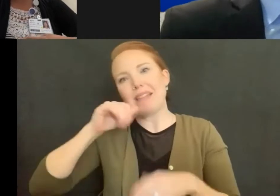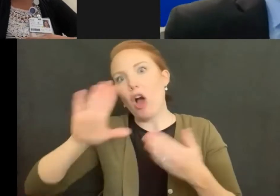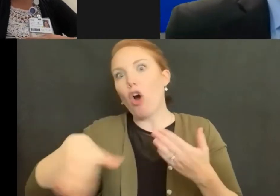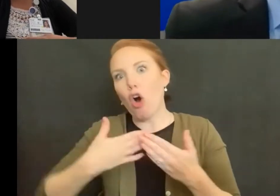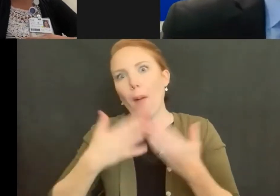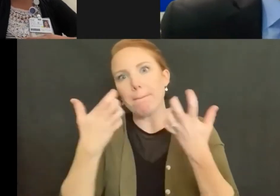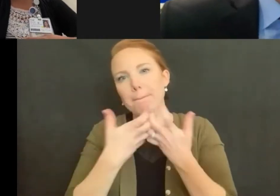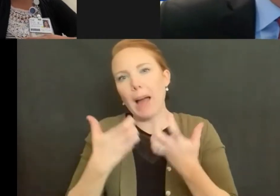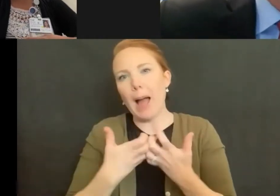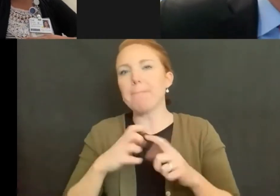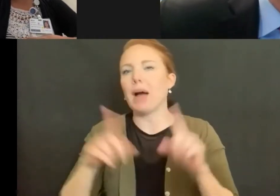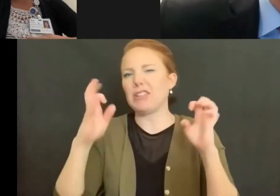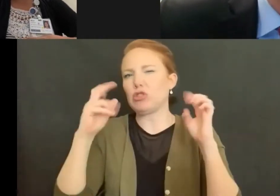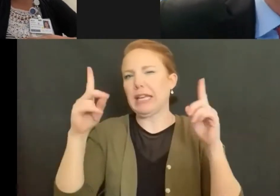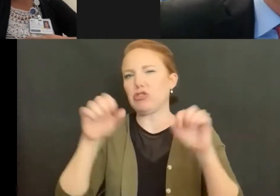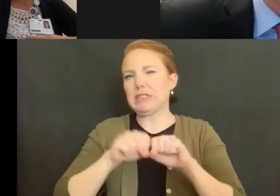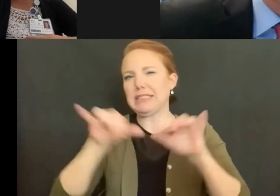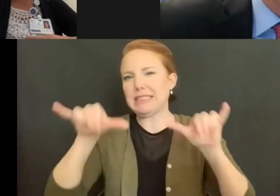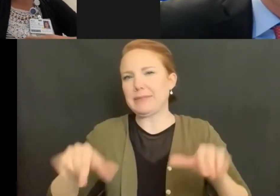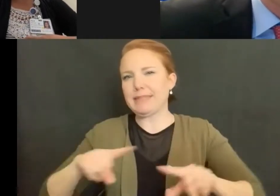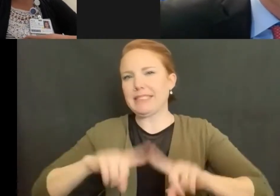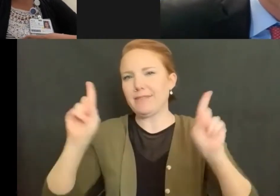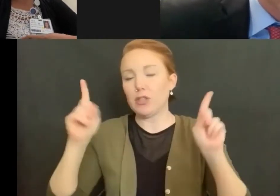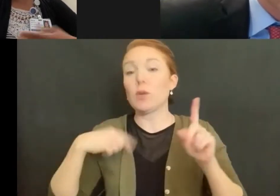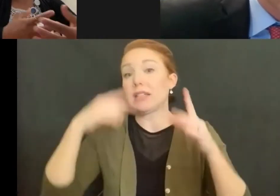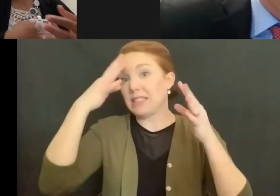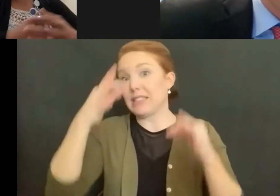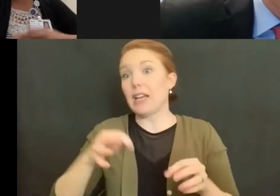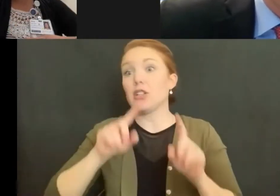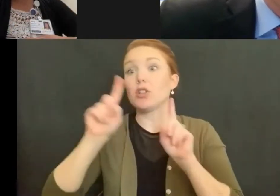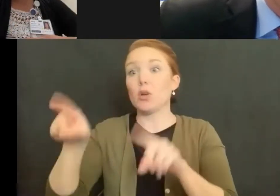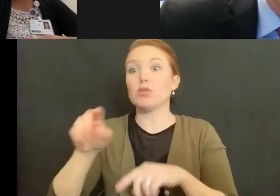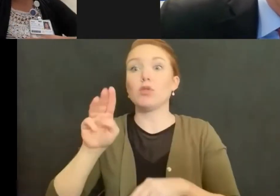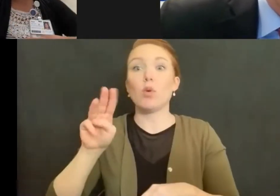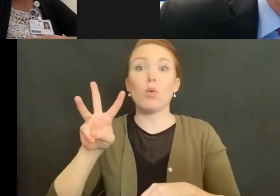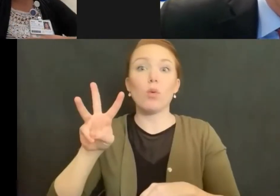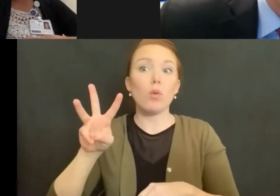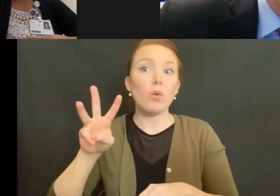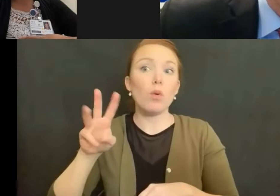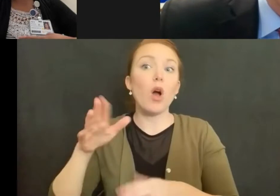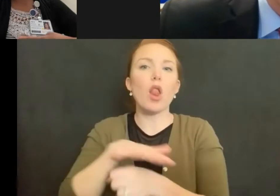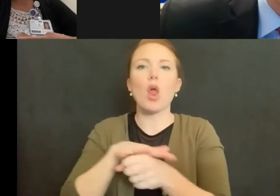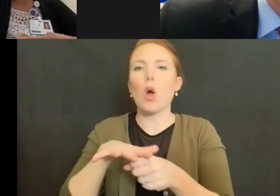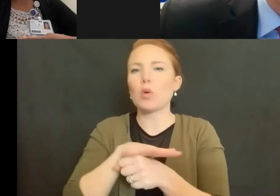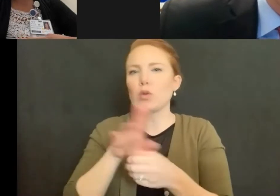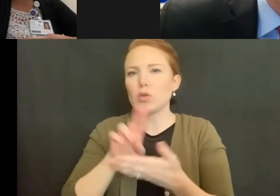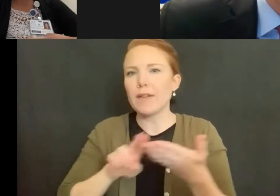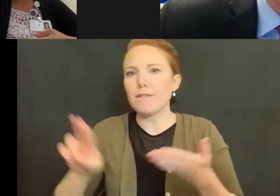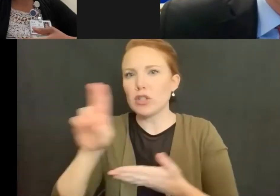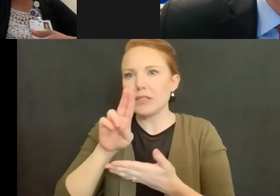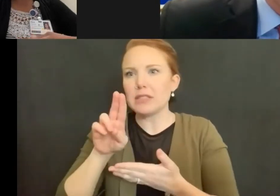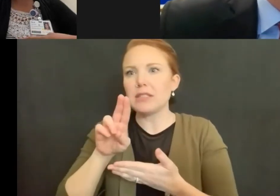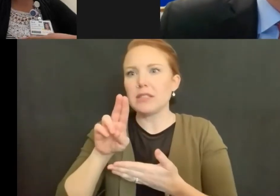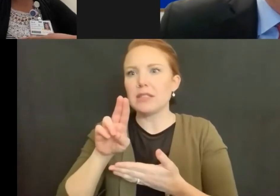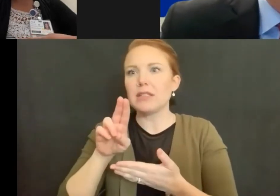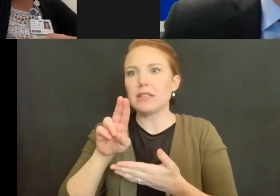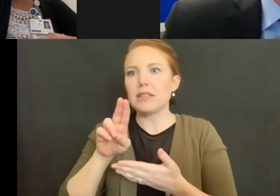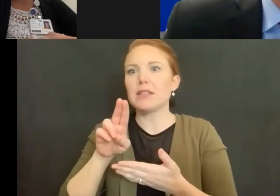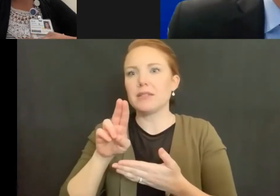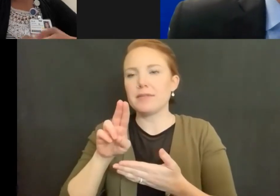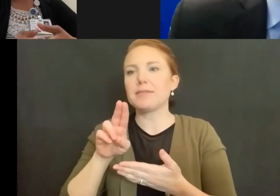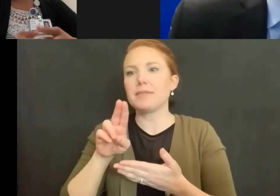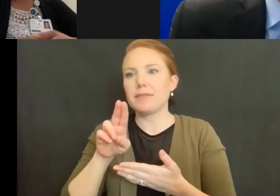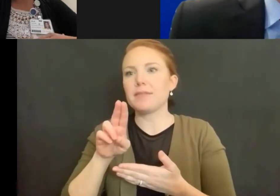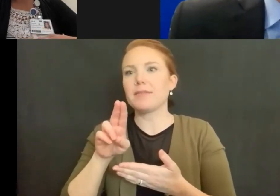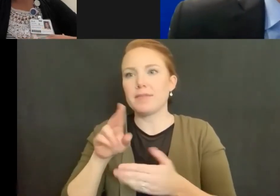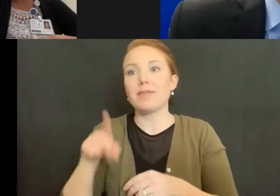different. So I decided to go to one of local university in Virginia, which is Old Dominion University.